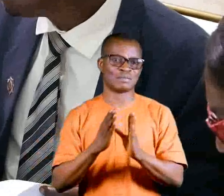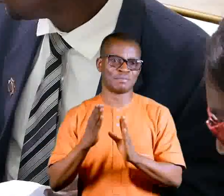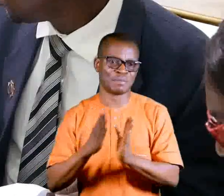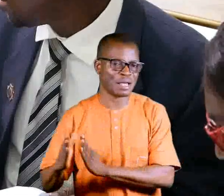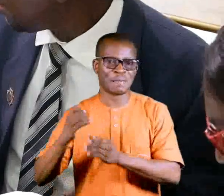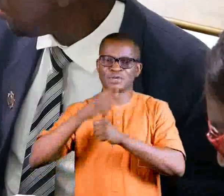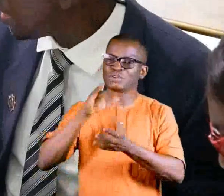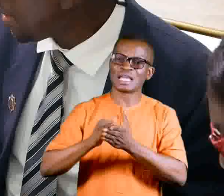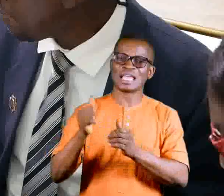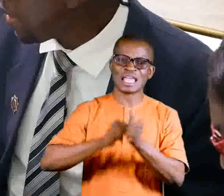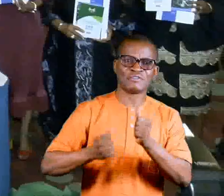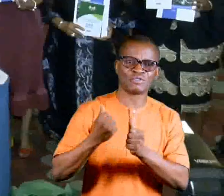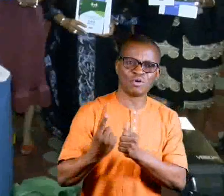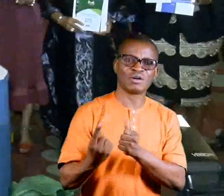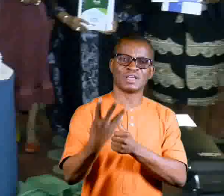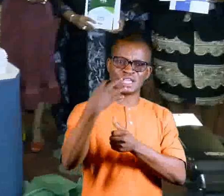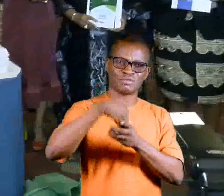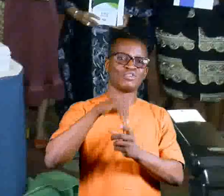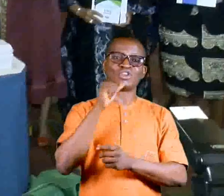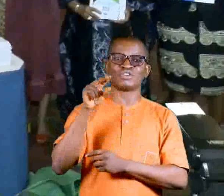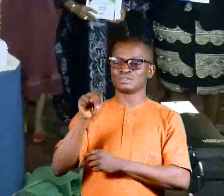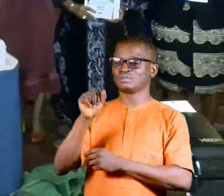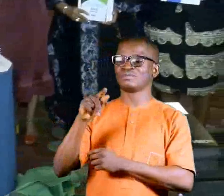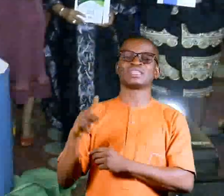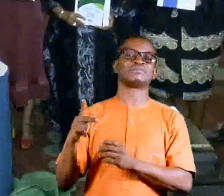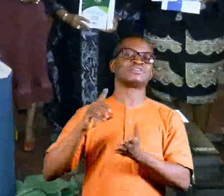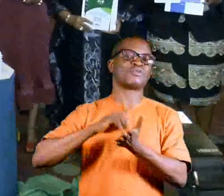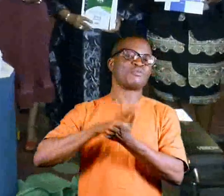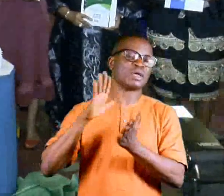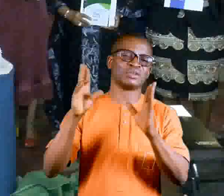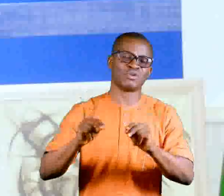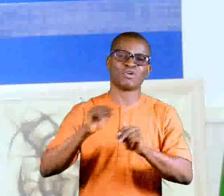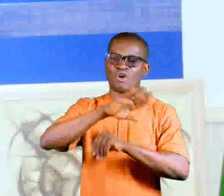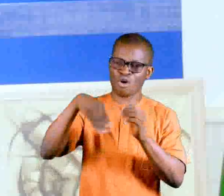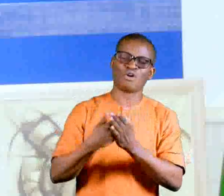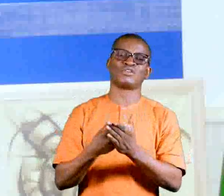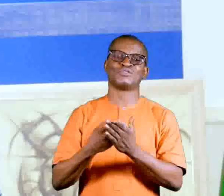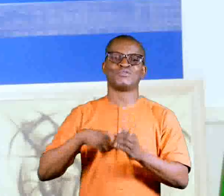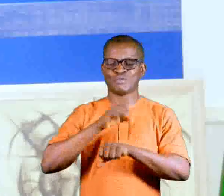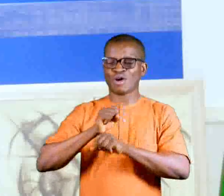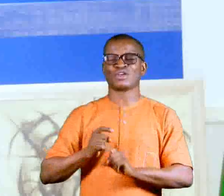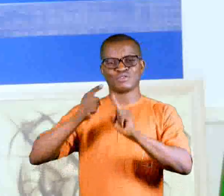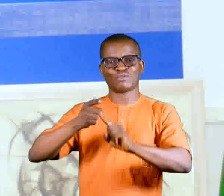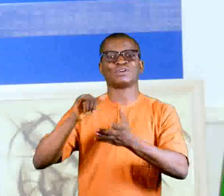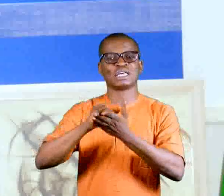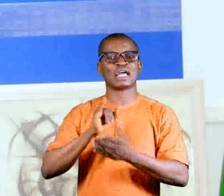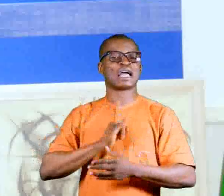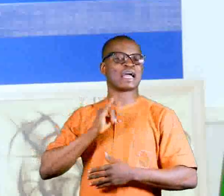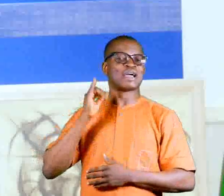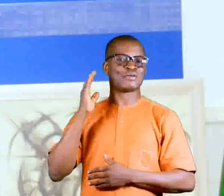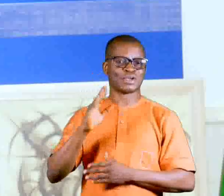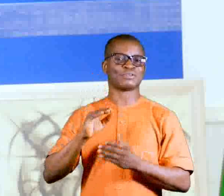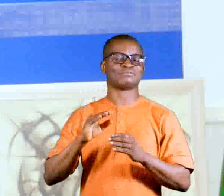that everybody keys into it. It's not just a NAPTIP document, it is all our document, because we are all working towards it. And